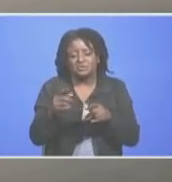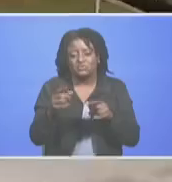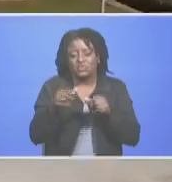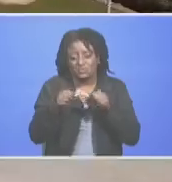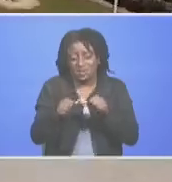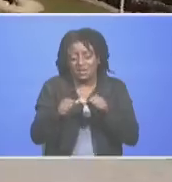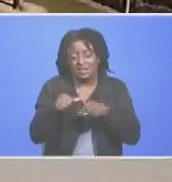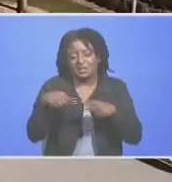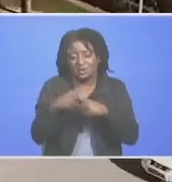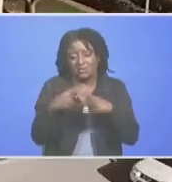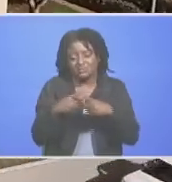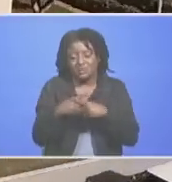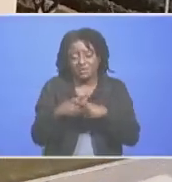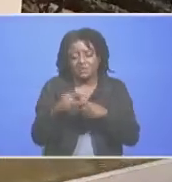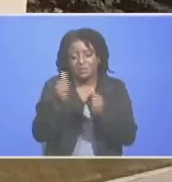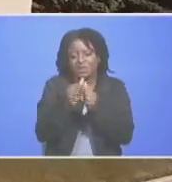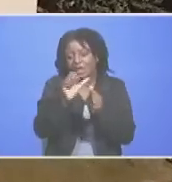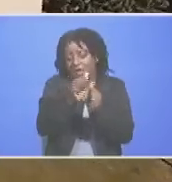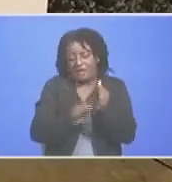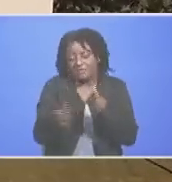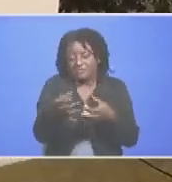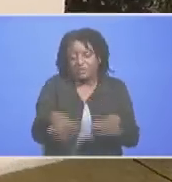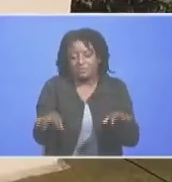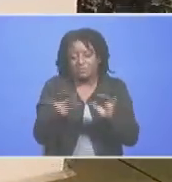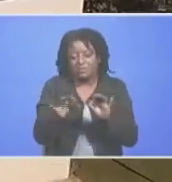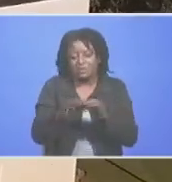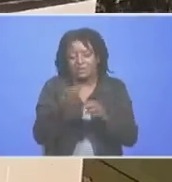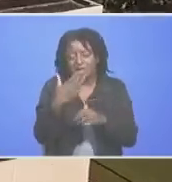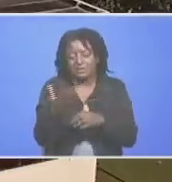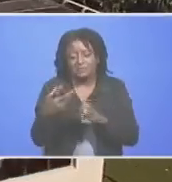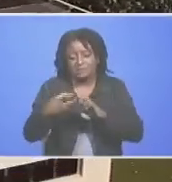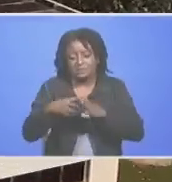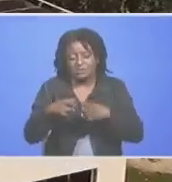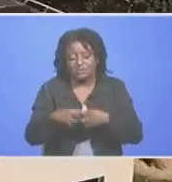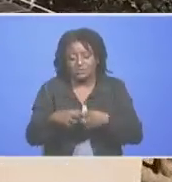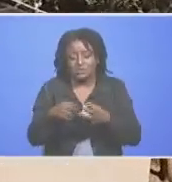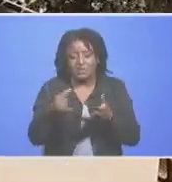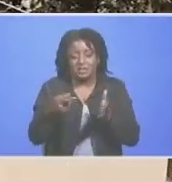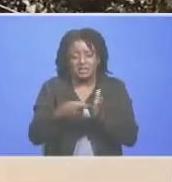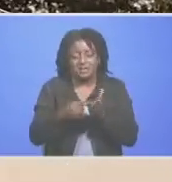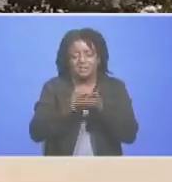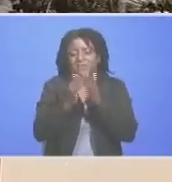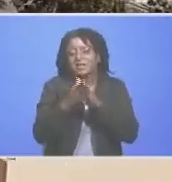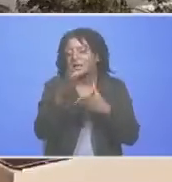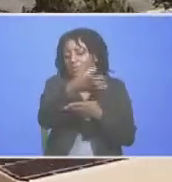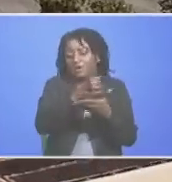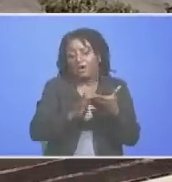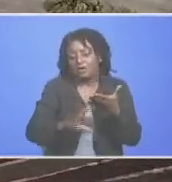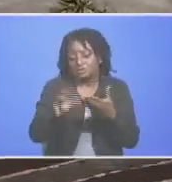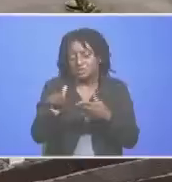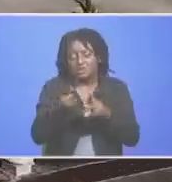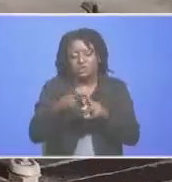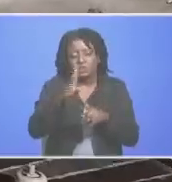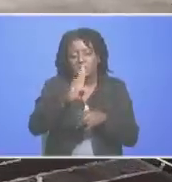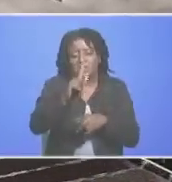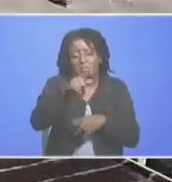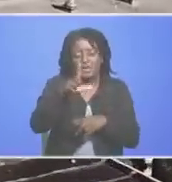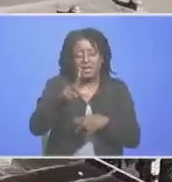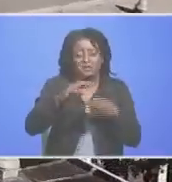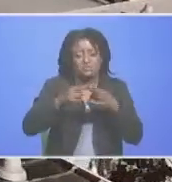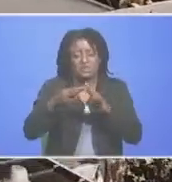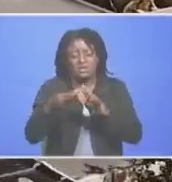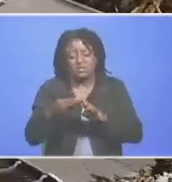to virtually every critical issue. Now, Bannister says this became costly to BPL as relationships within the